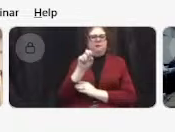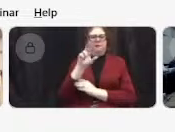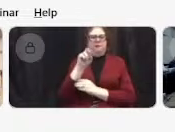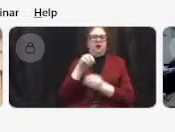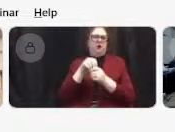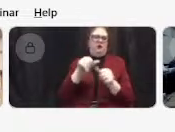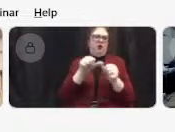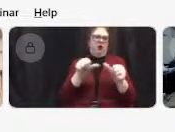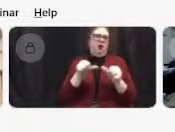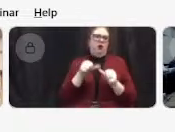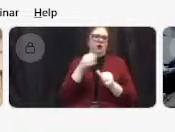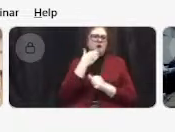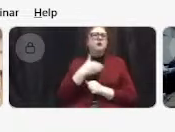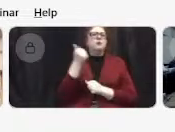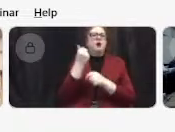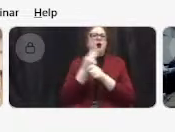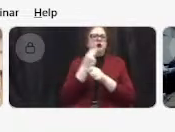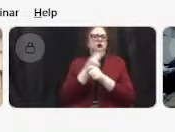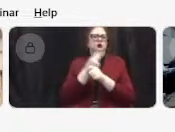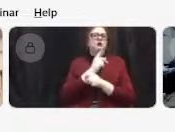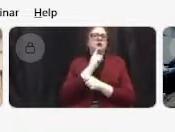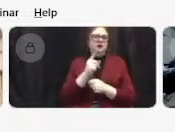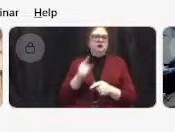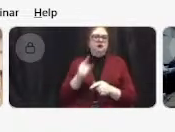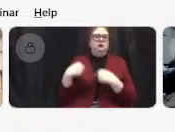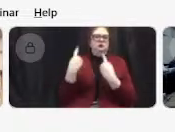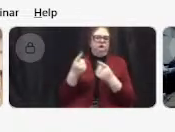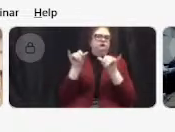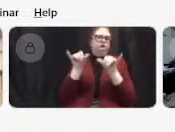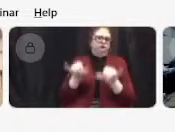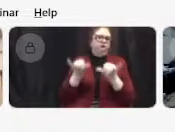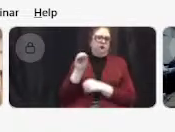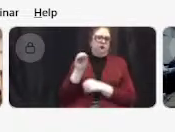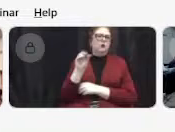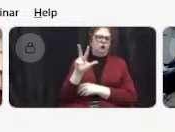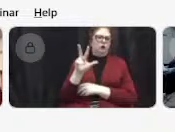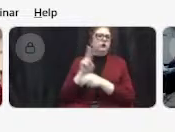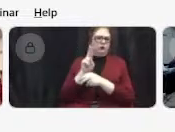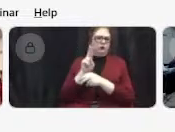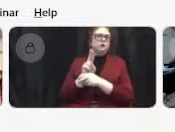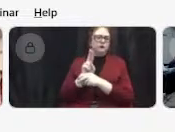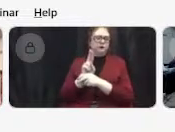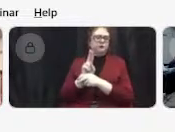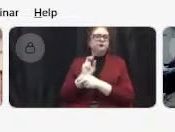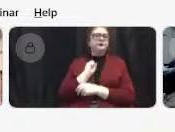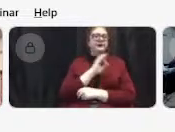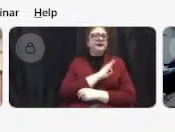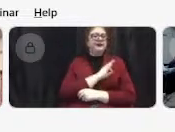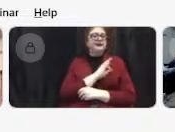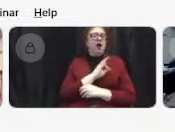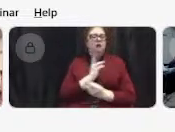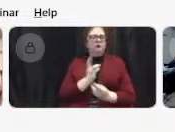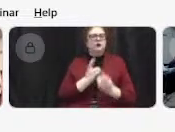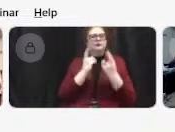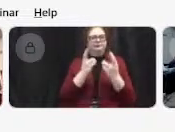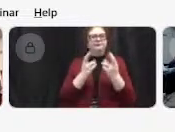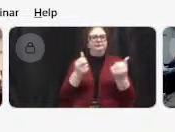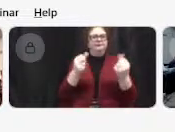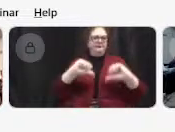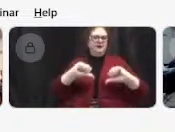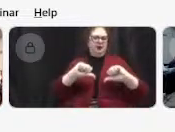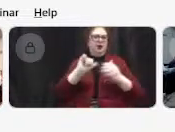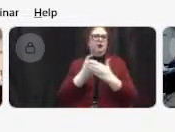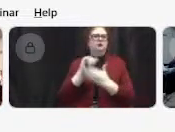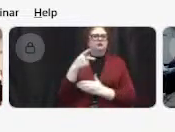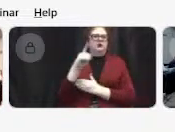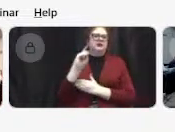of the property is an O3 permitted use as it is currently zoned. Therefore, staff recommends denial of the PDC zoning